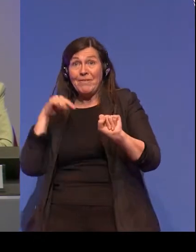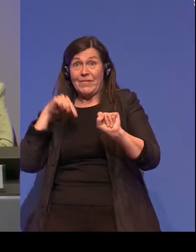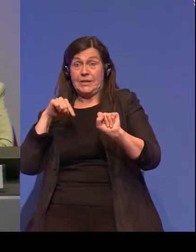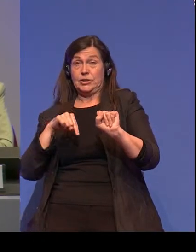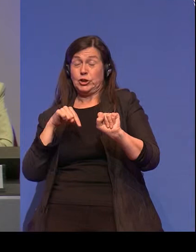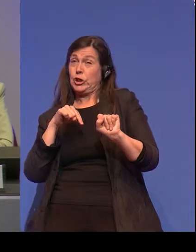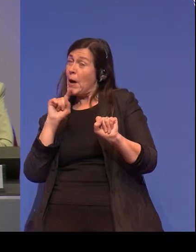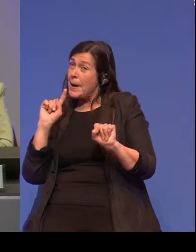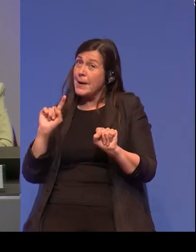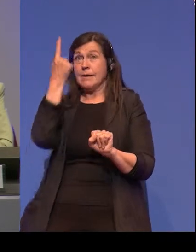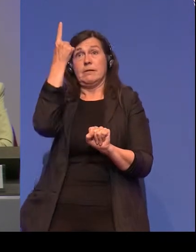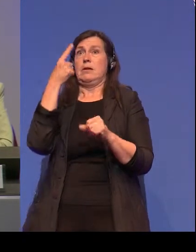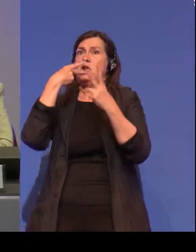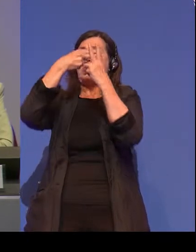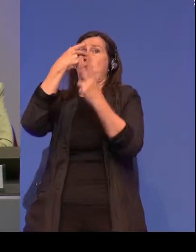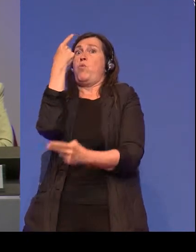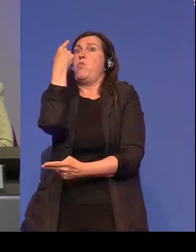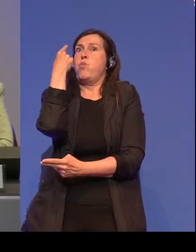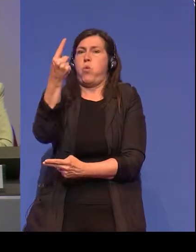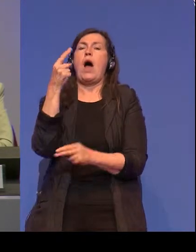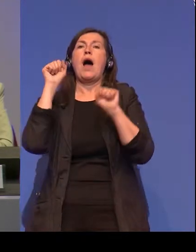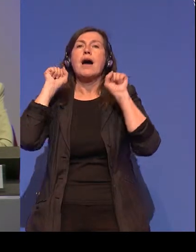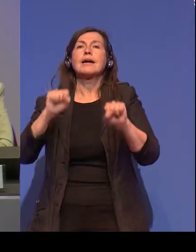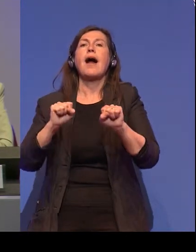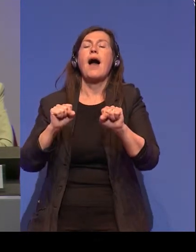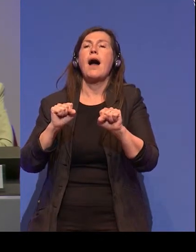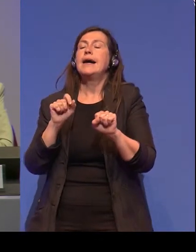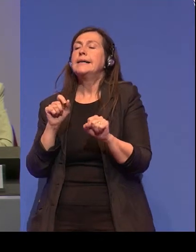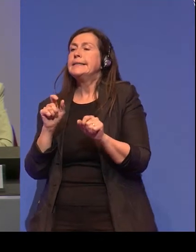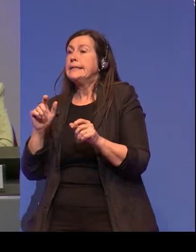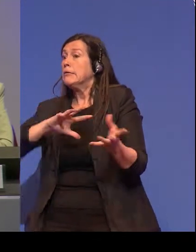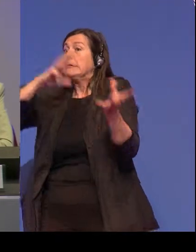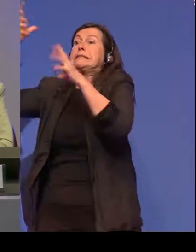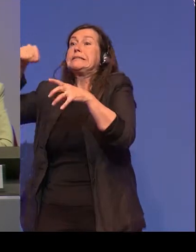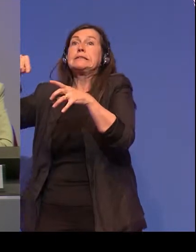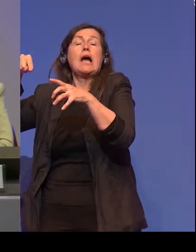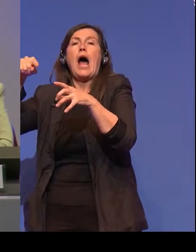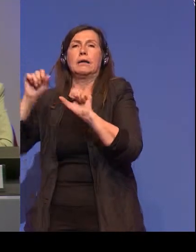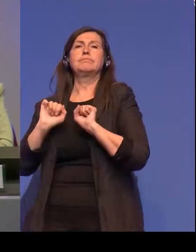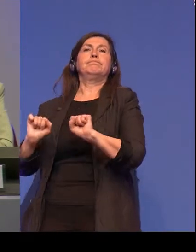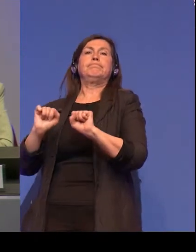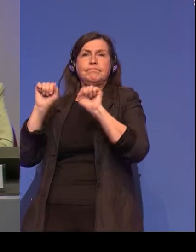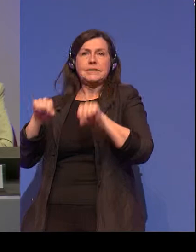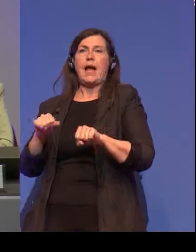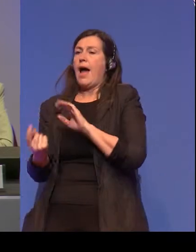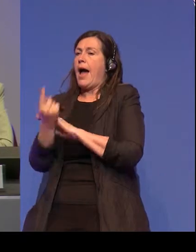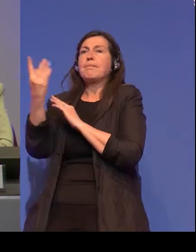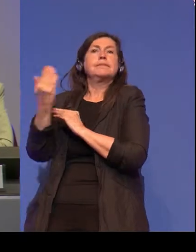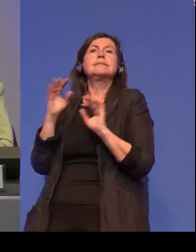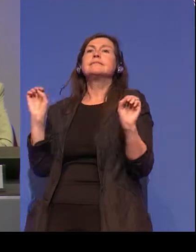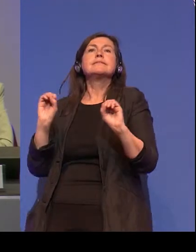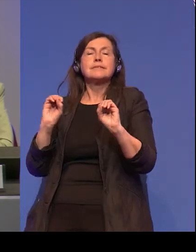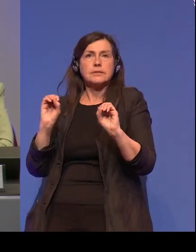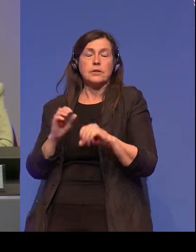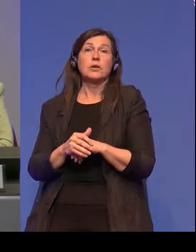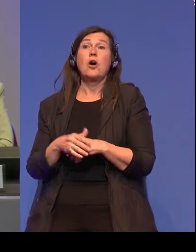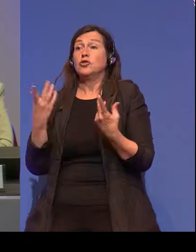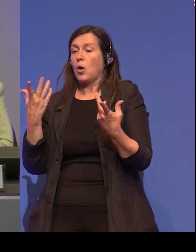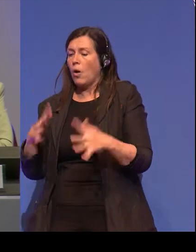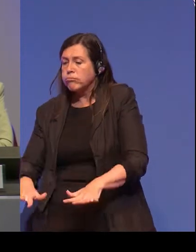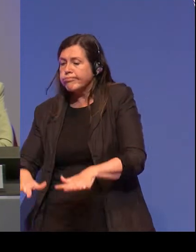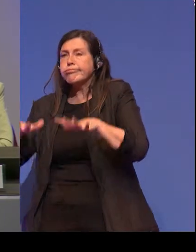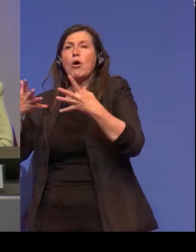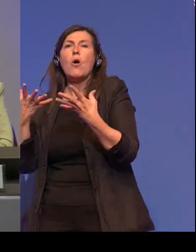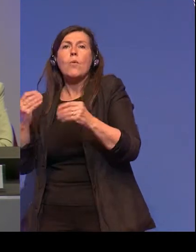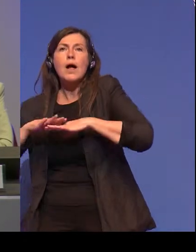disaster risk reduction. Climate change and the loss of biodiversity must be halted. The loss of forests, wetlands, and coastal